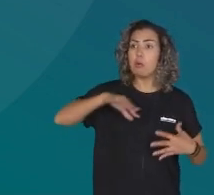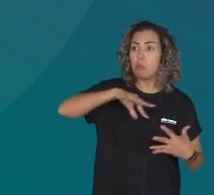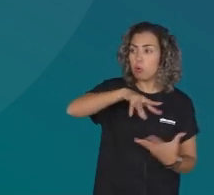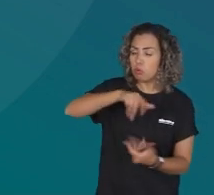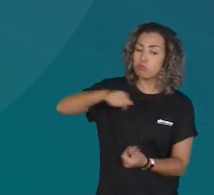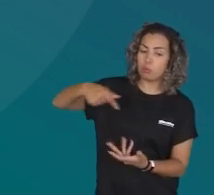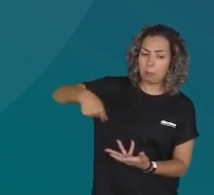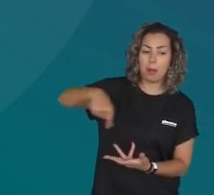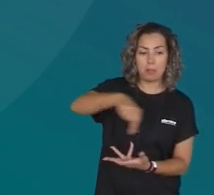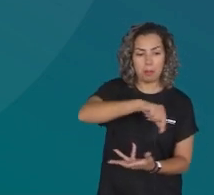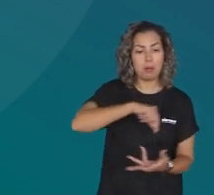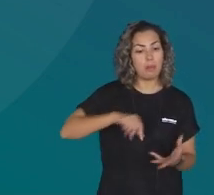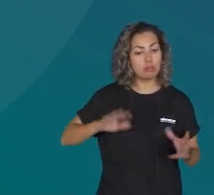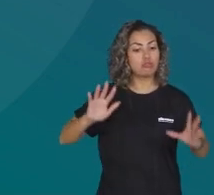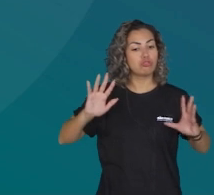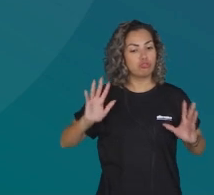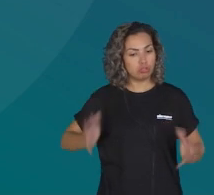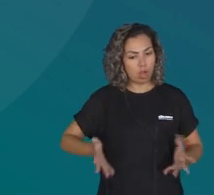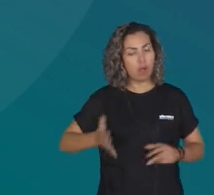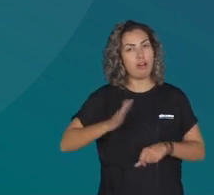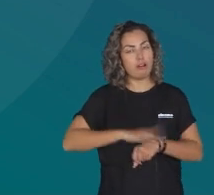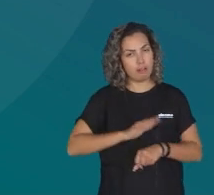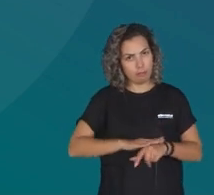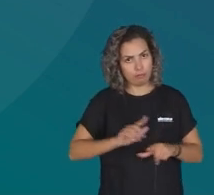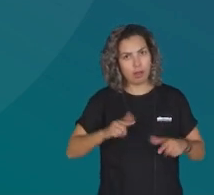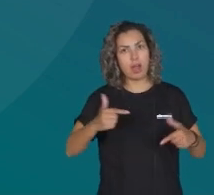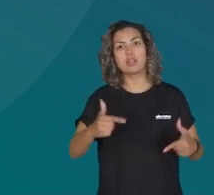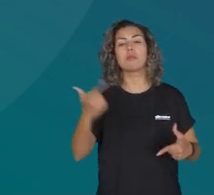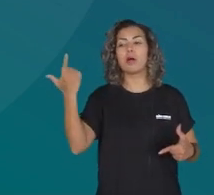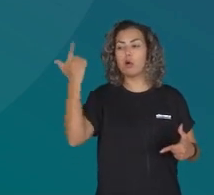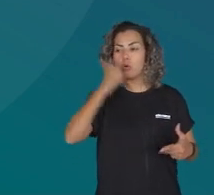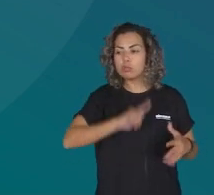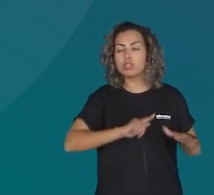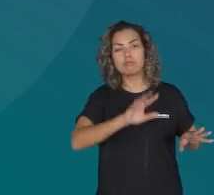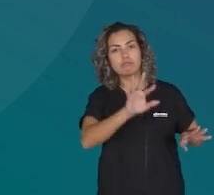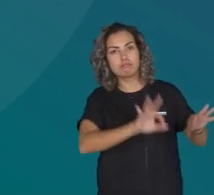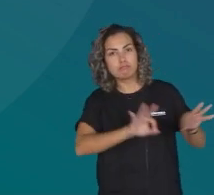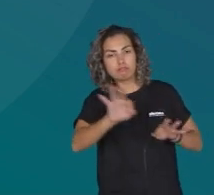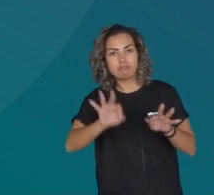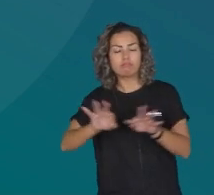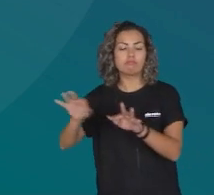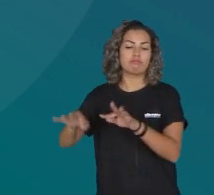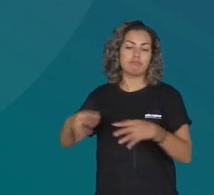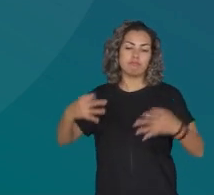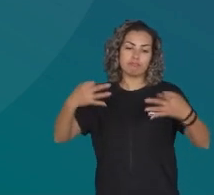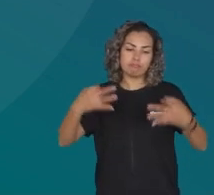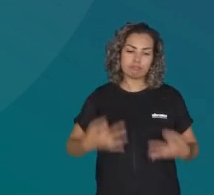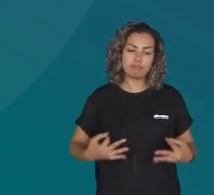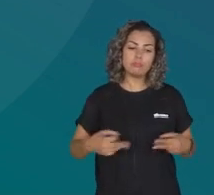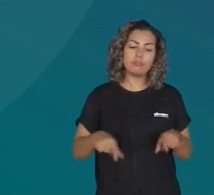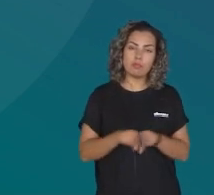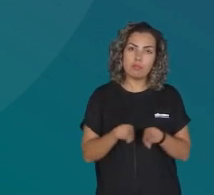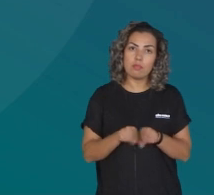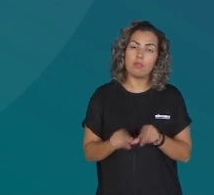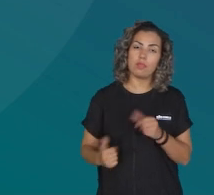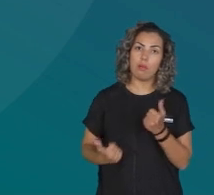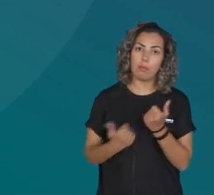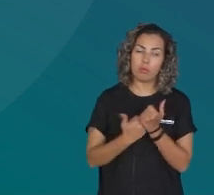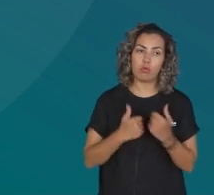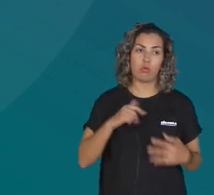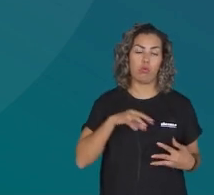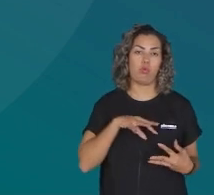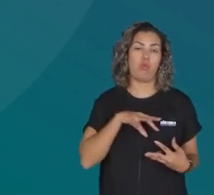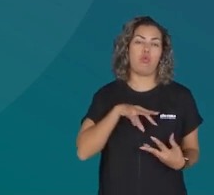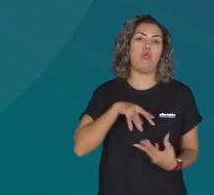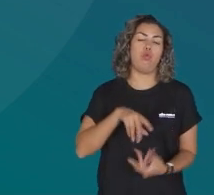and restore our ecosystems, thereby contributing to global biodiversity targets and the United Nations